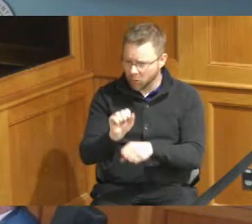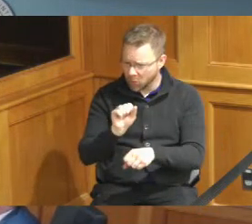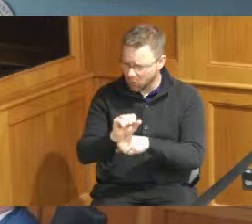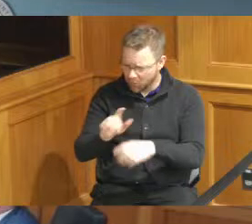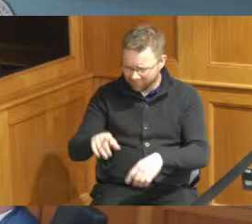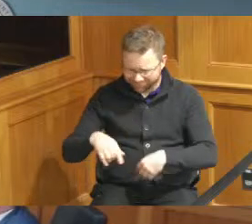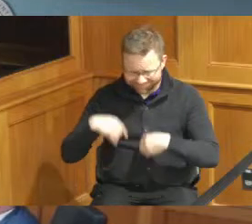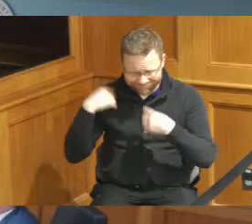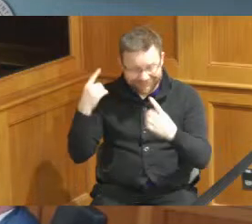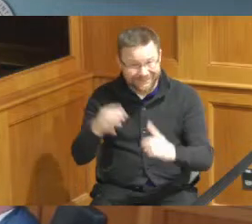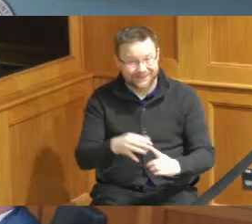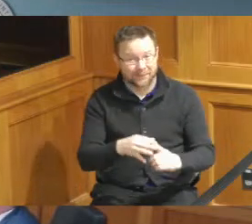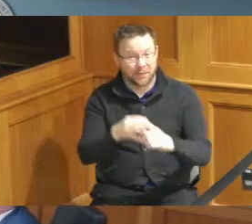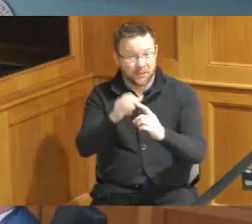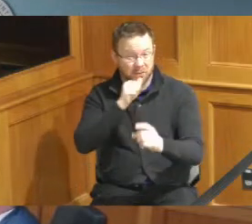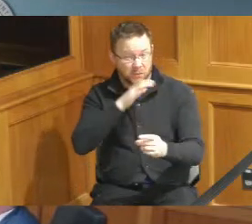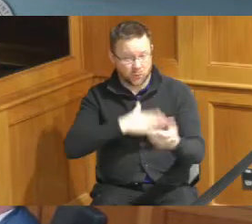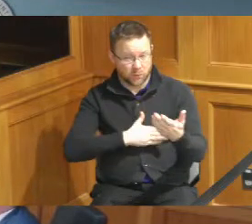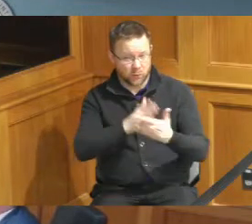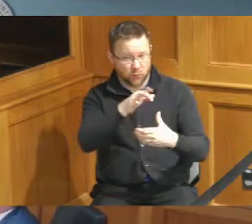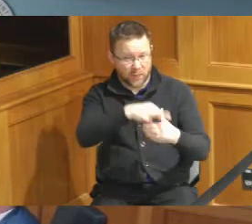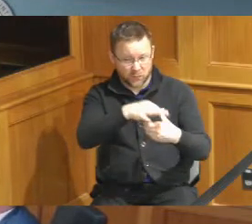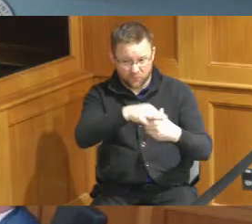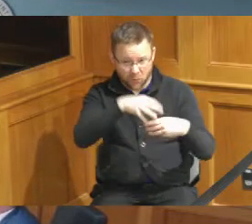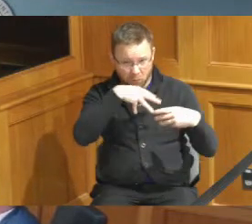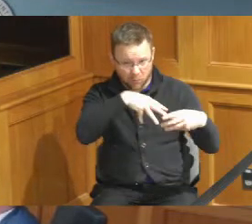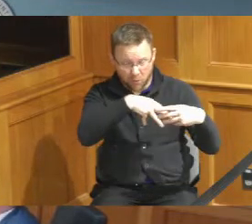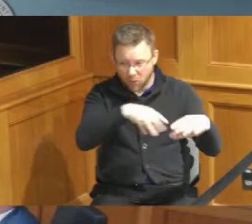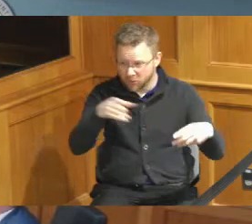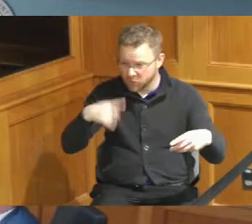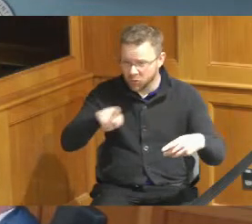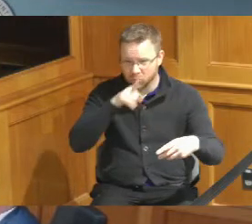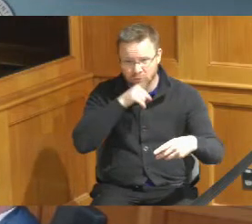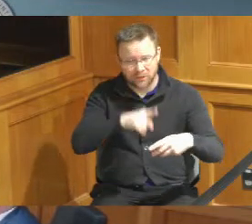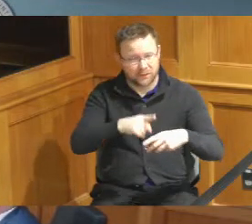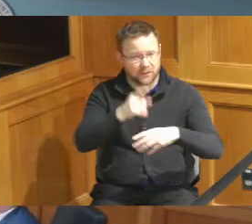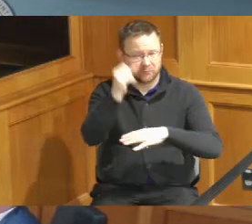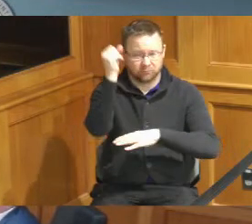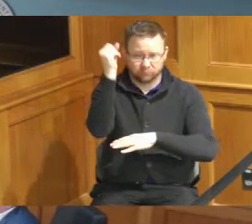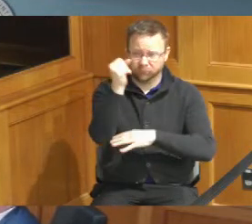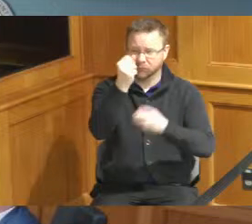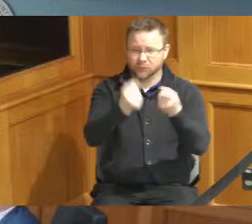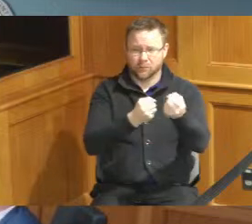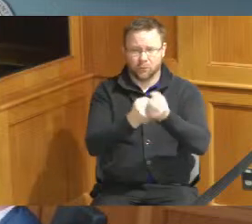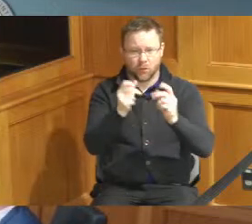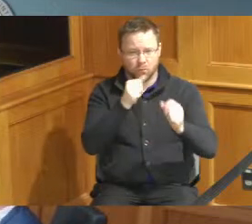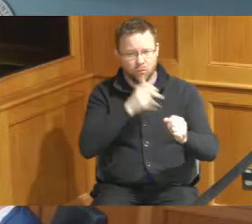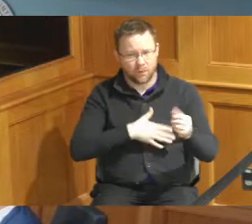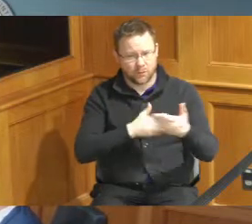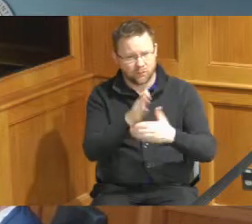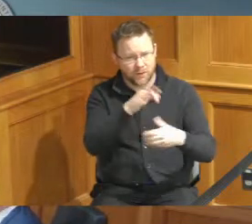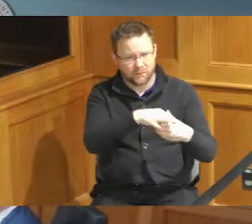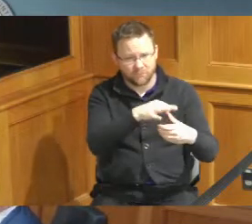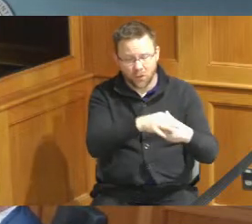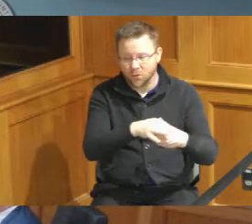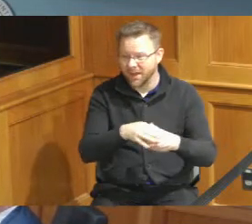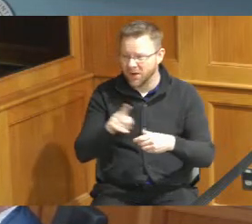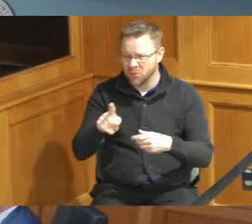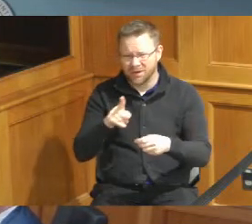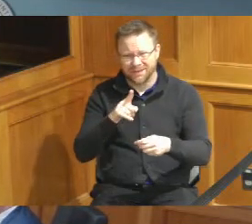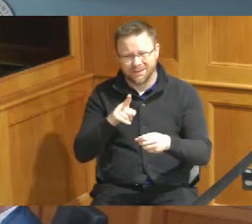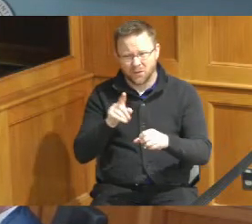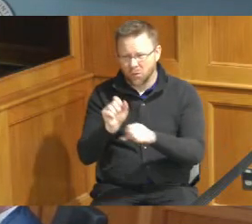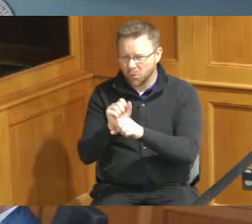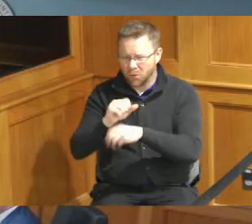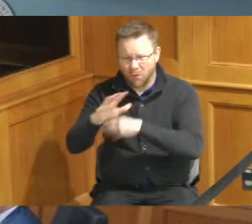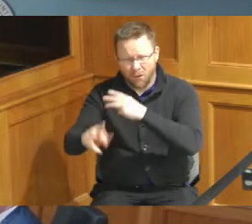in, especially the suffrage piece and how you were forerunners when it came to women's suffrage and the international nature of your organization,